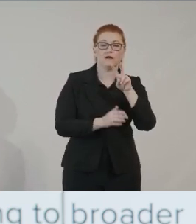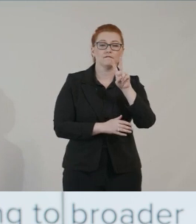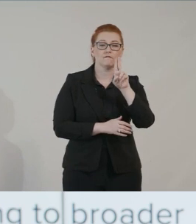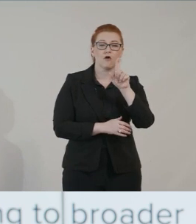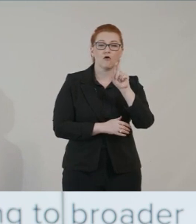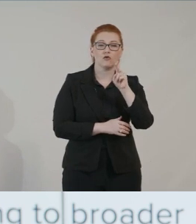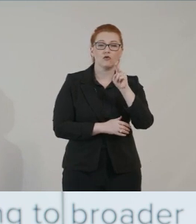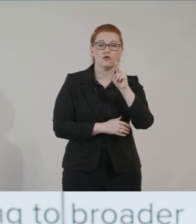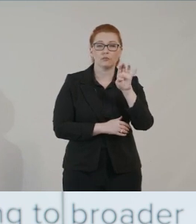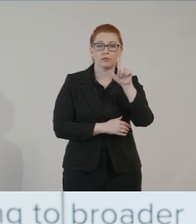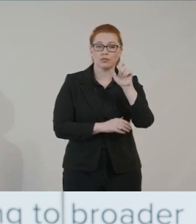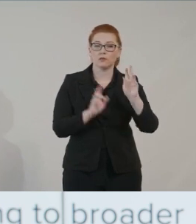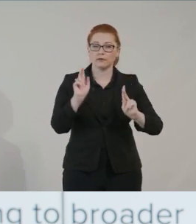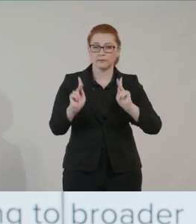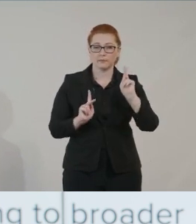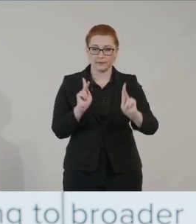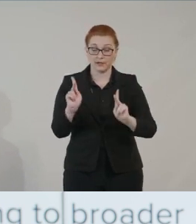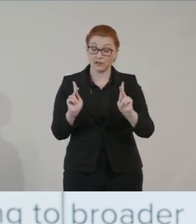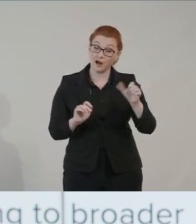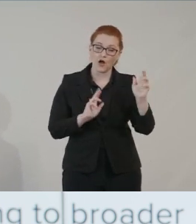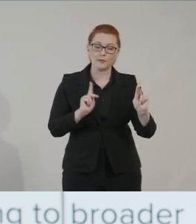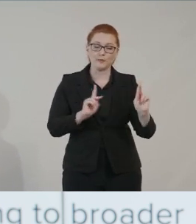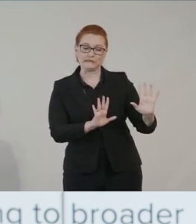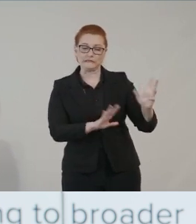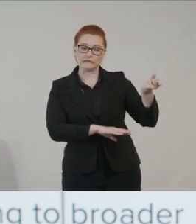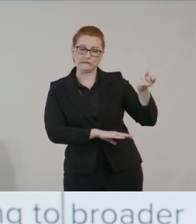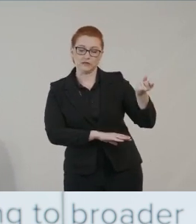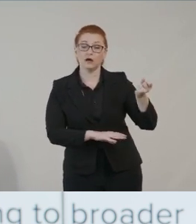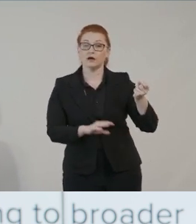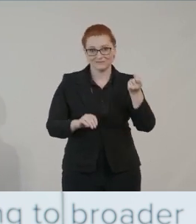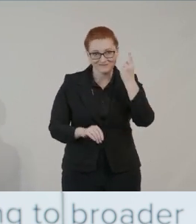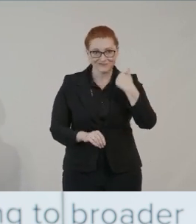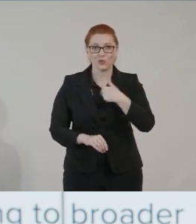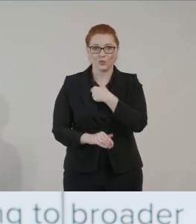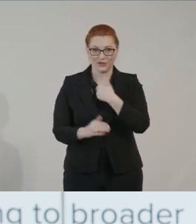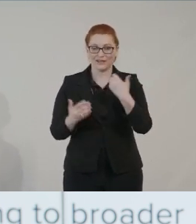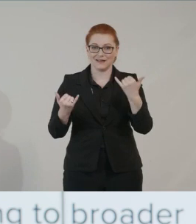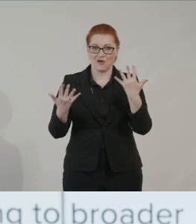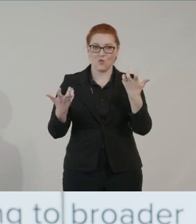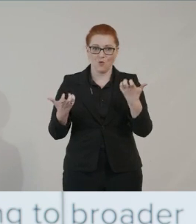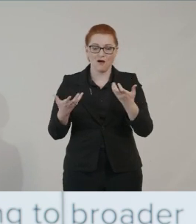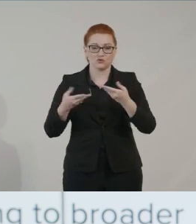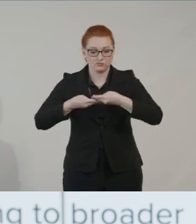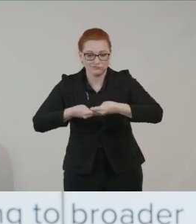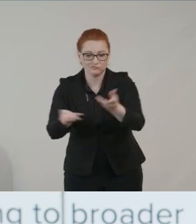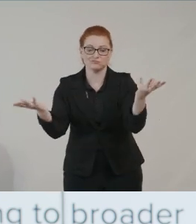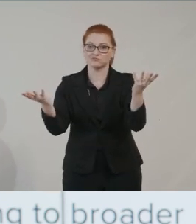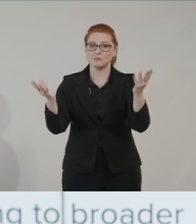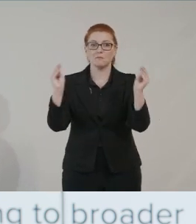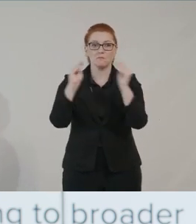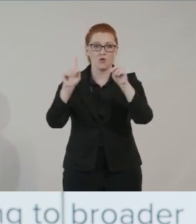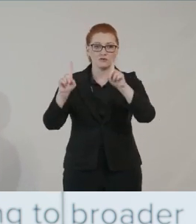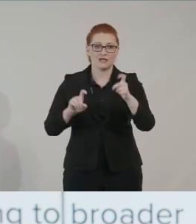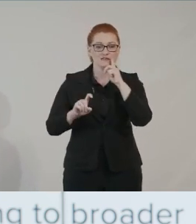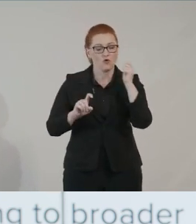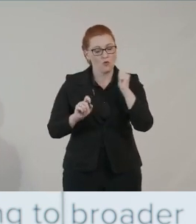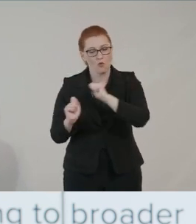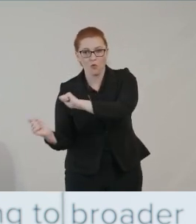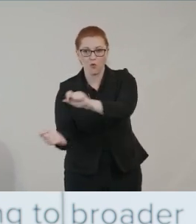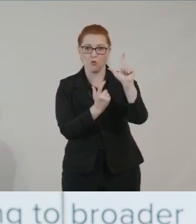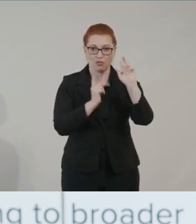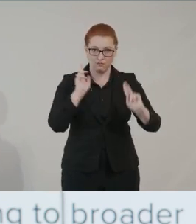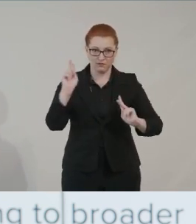want this test. We plan to expand it. All that test tells you is if you're sick today. I could take